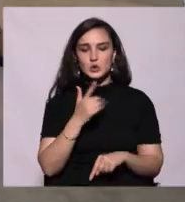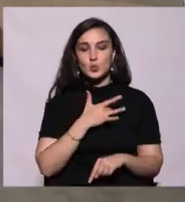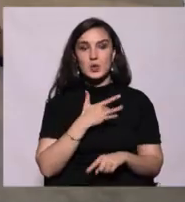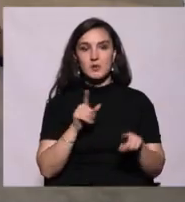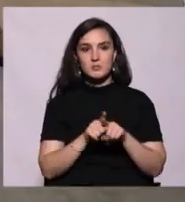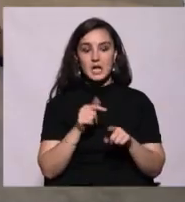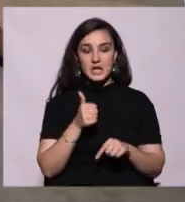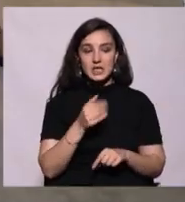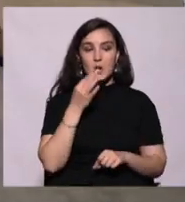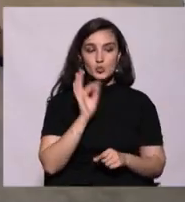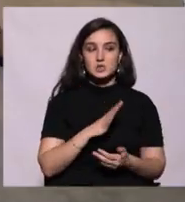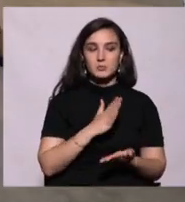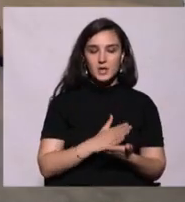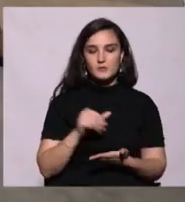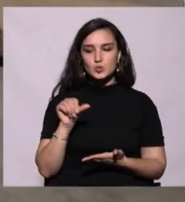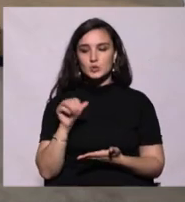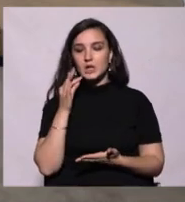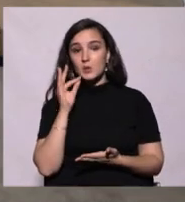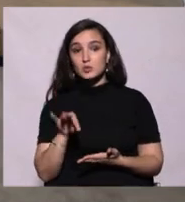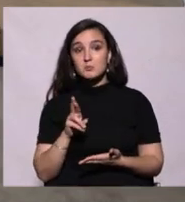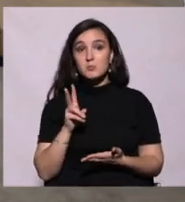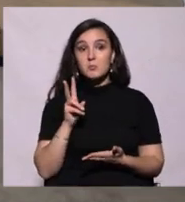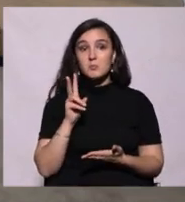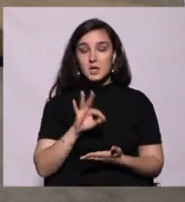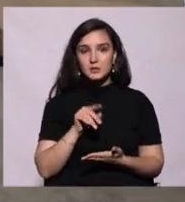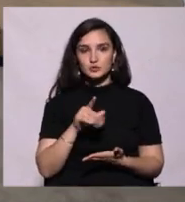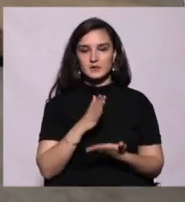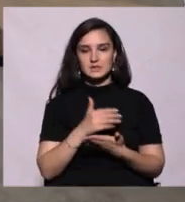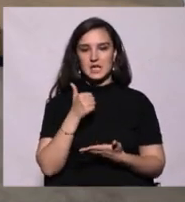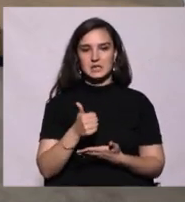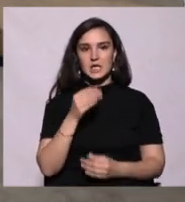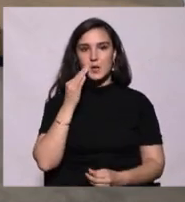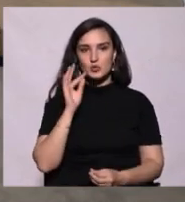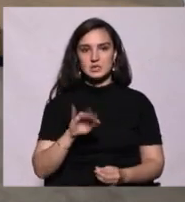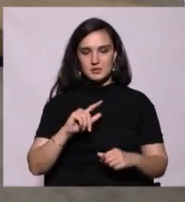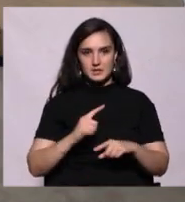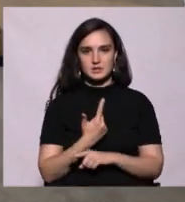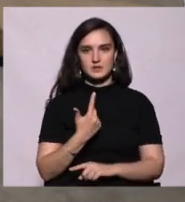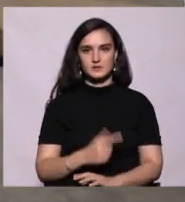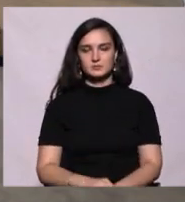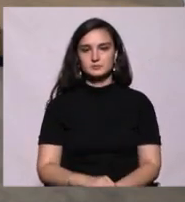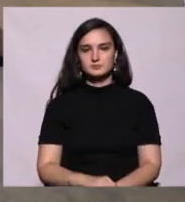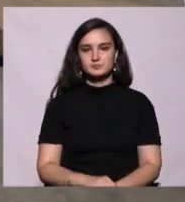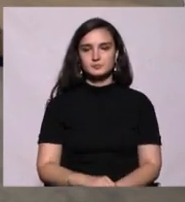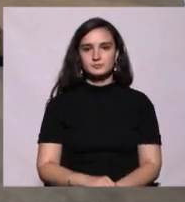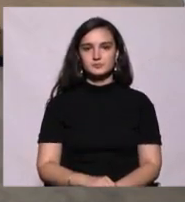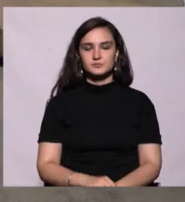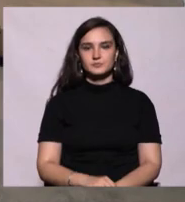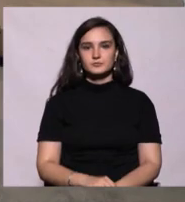have good experience, bad experience, but hopefully you can have good experience again.